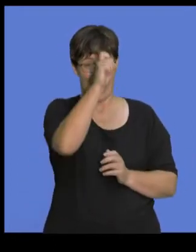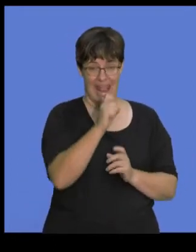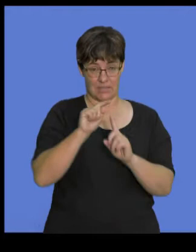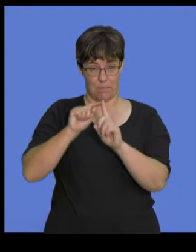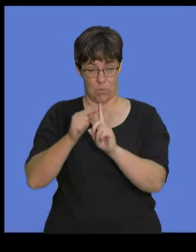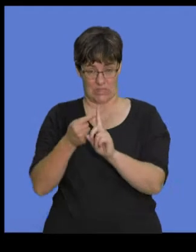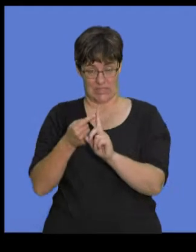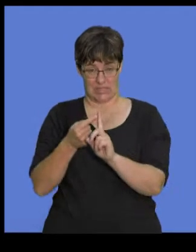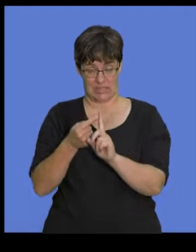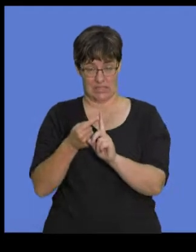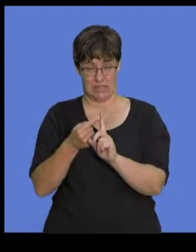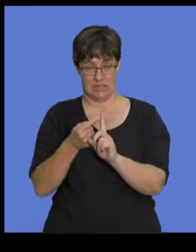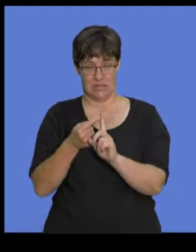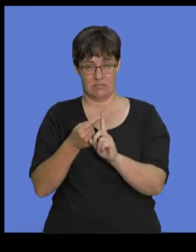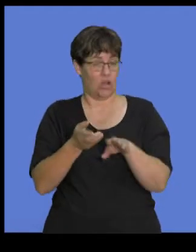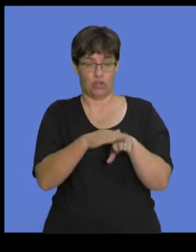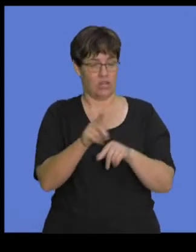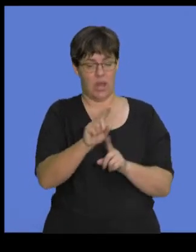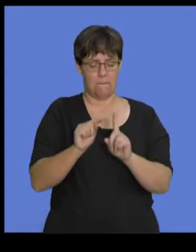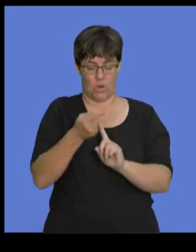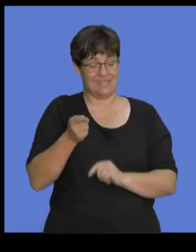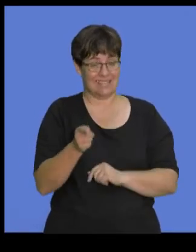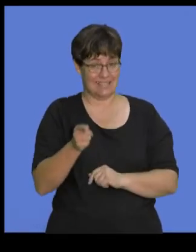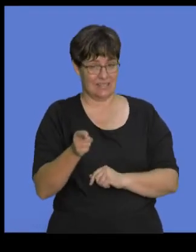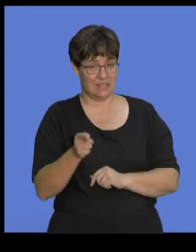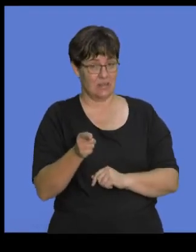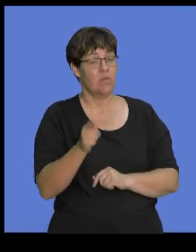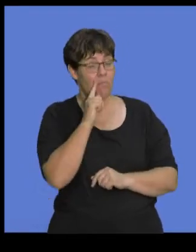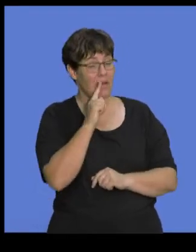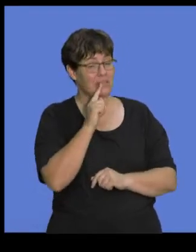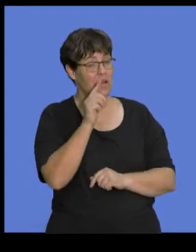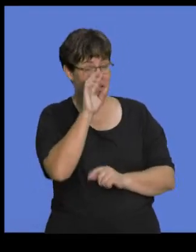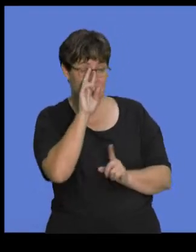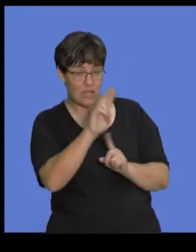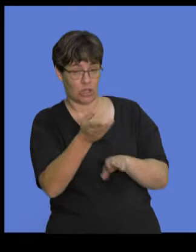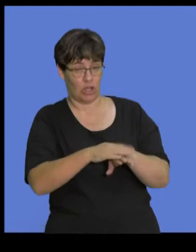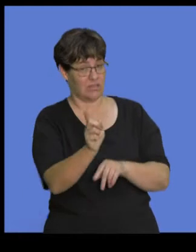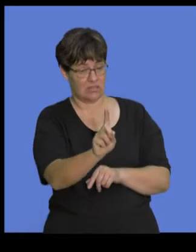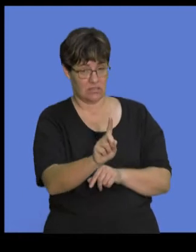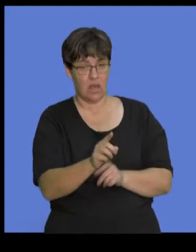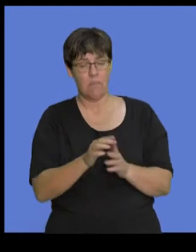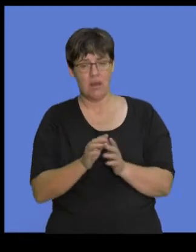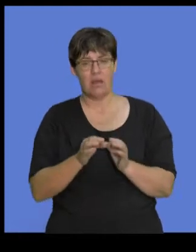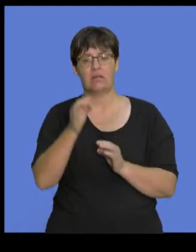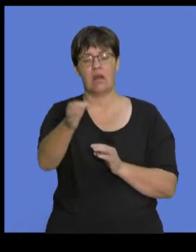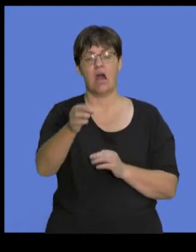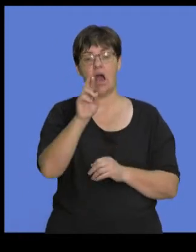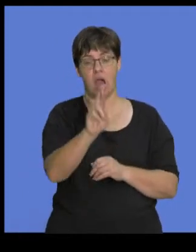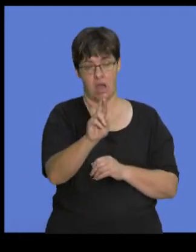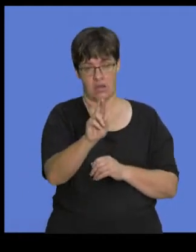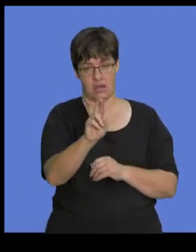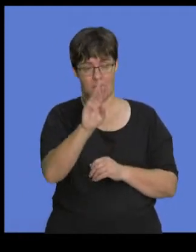X is a point, okay? So X is not a charge, it's a point. That's very important to make that distinction at a distance